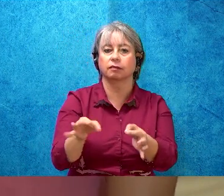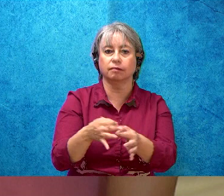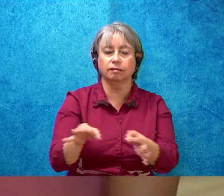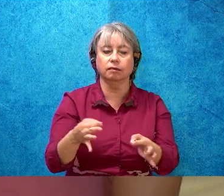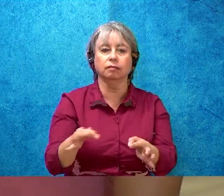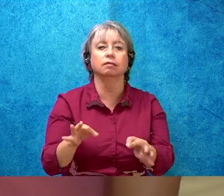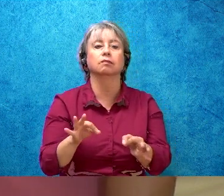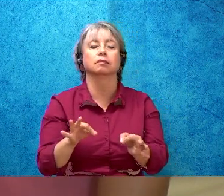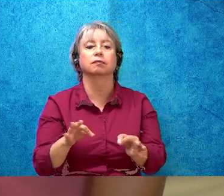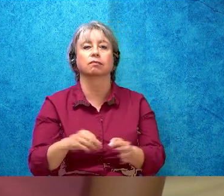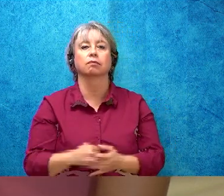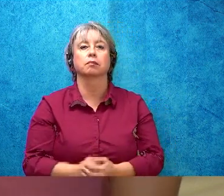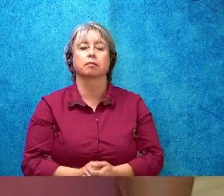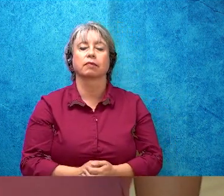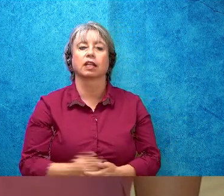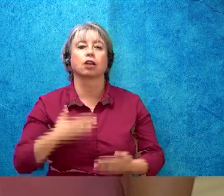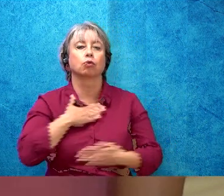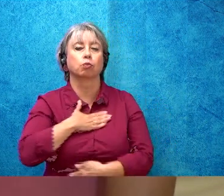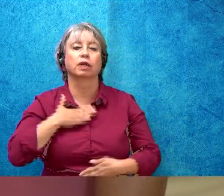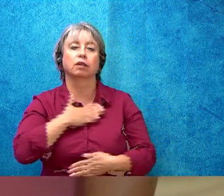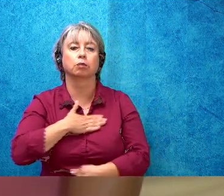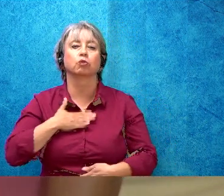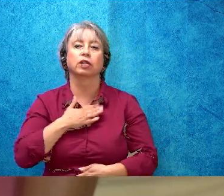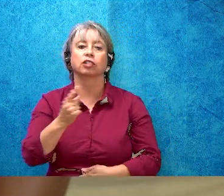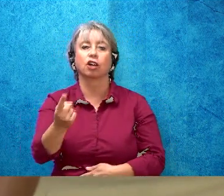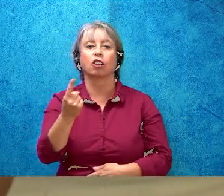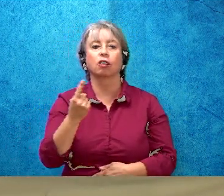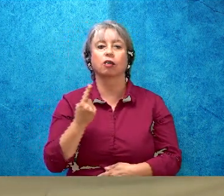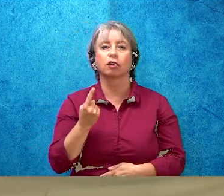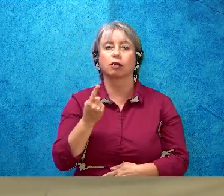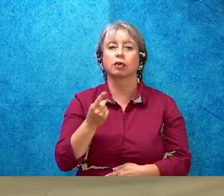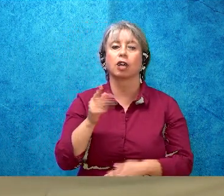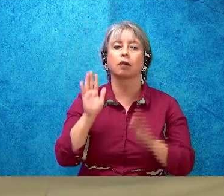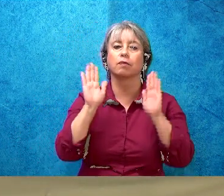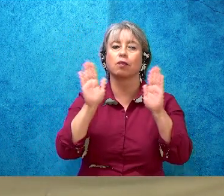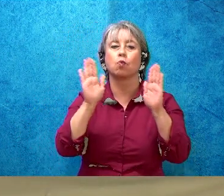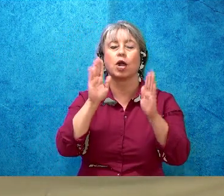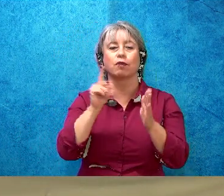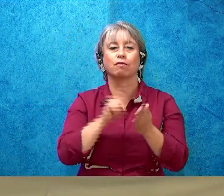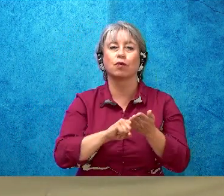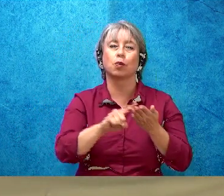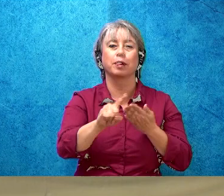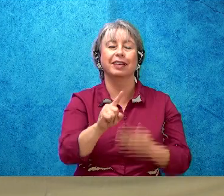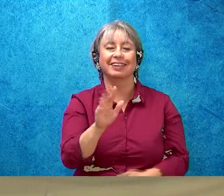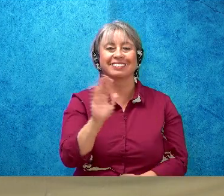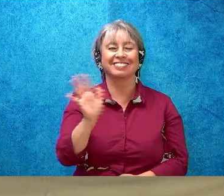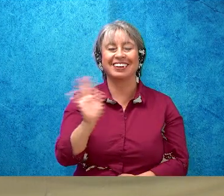how to address that. We appreciate y'all checking in, and I hope y'all have a great rest of the week. Bye.